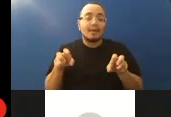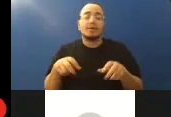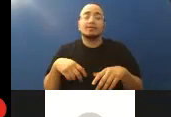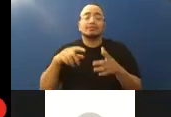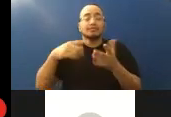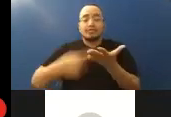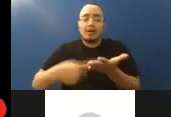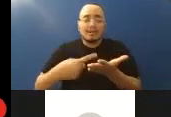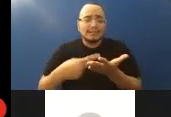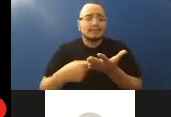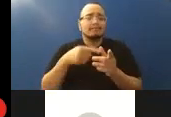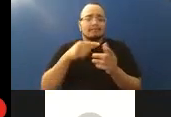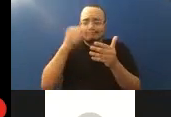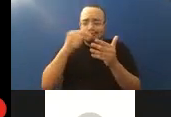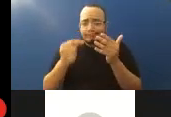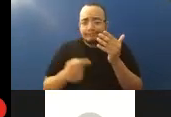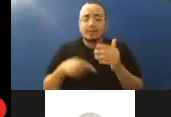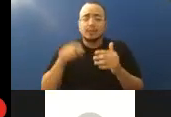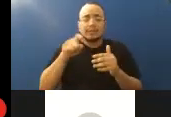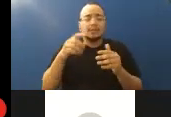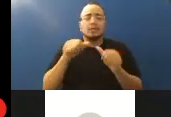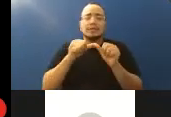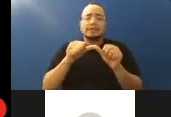and we just need to just spread the word out.